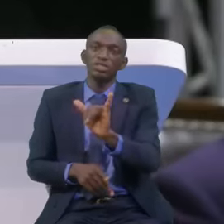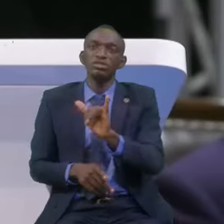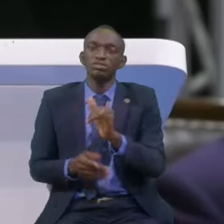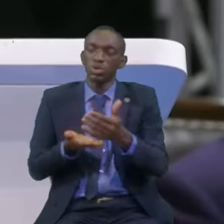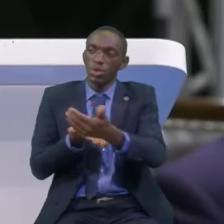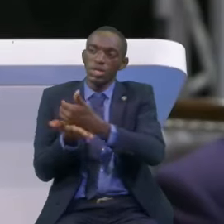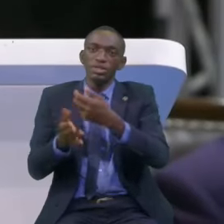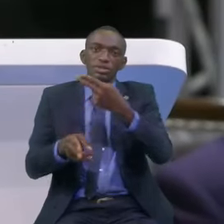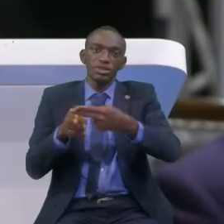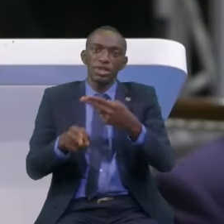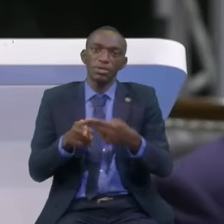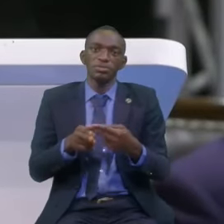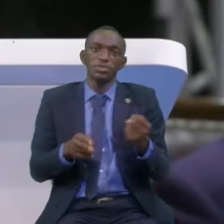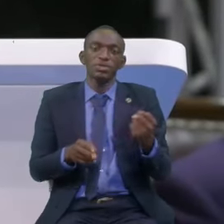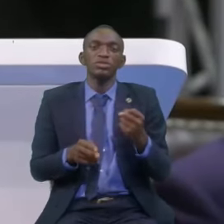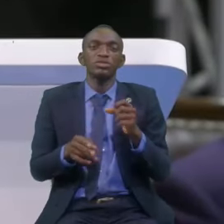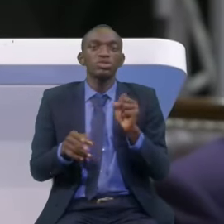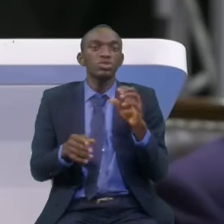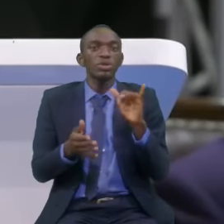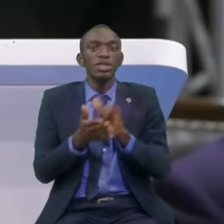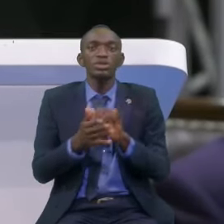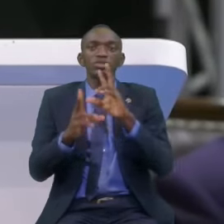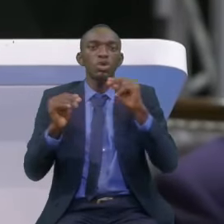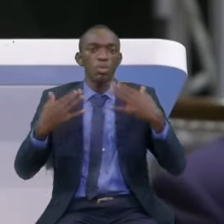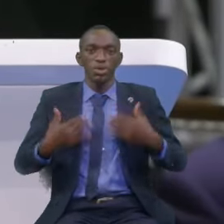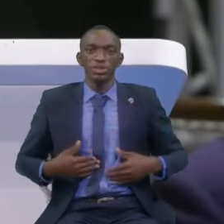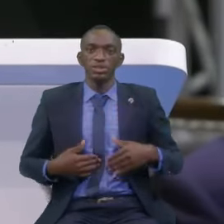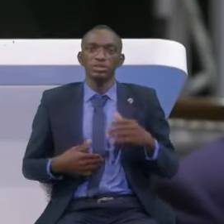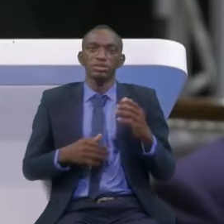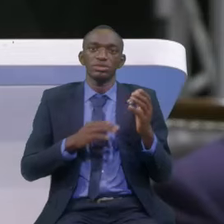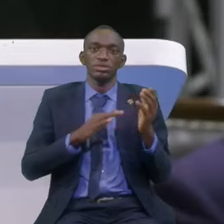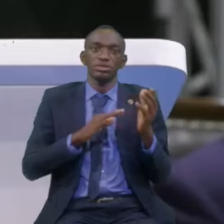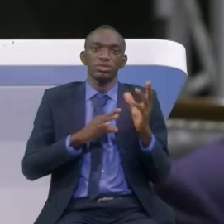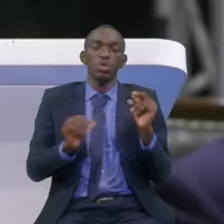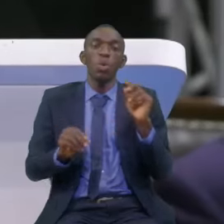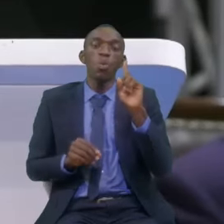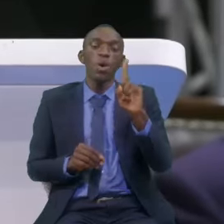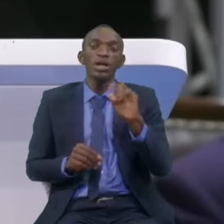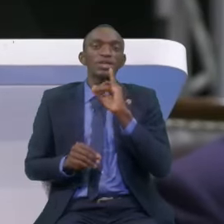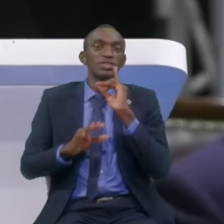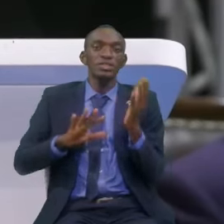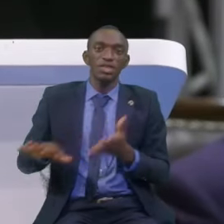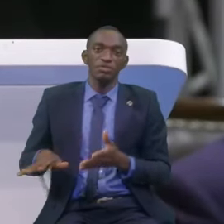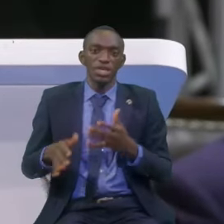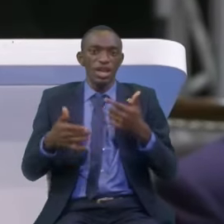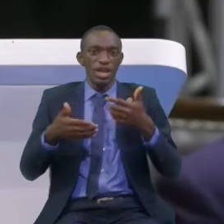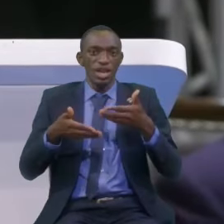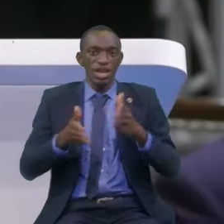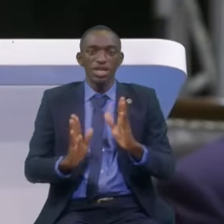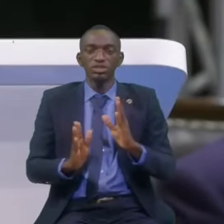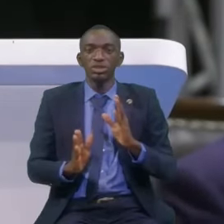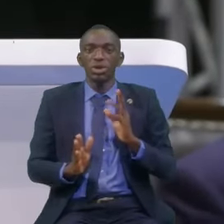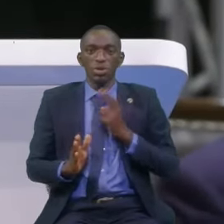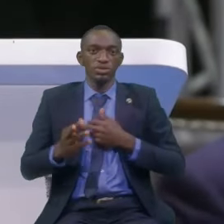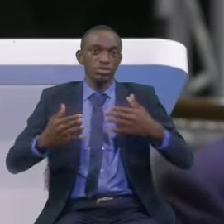that nobody is left out. Let's rejoice. Their names have entered into the book of life.